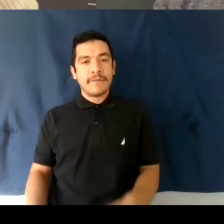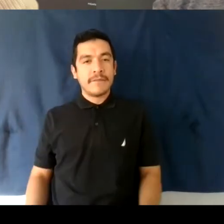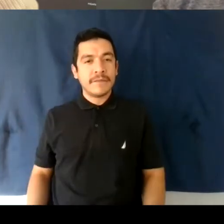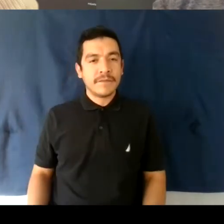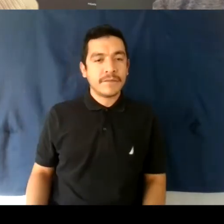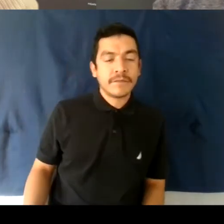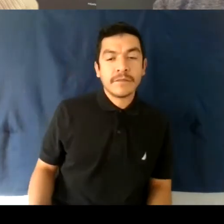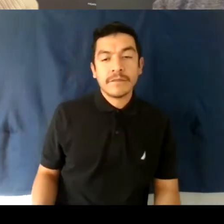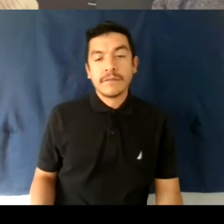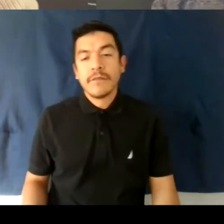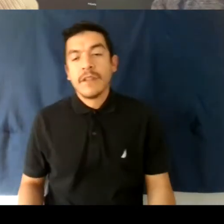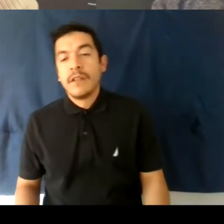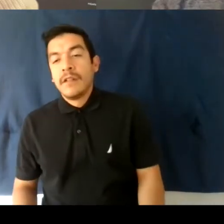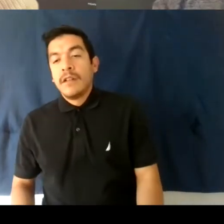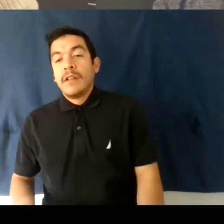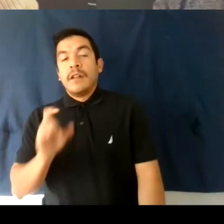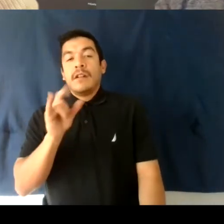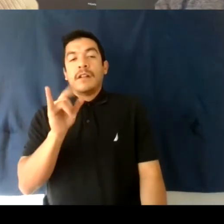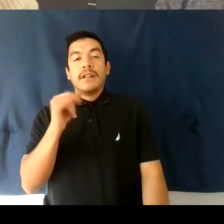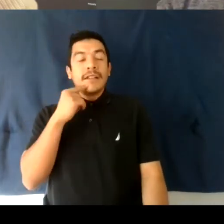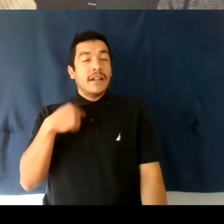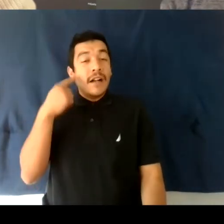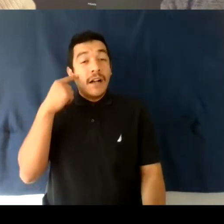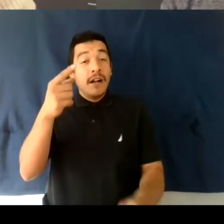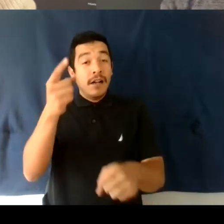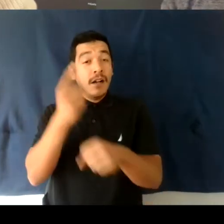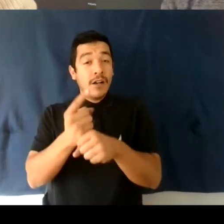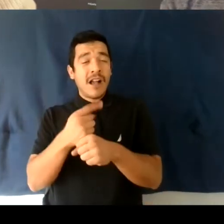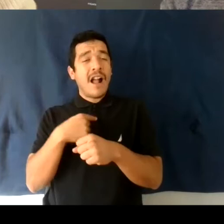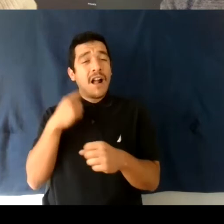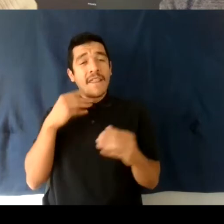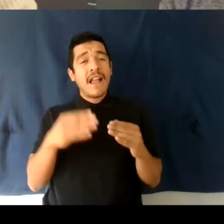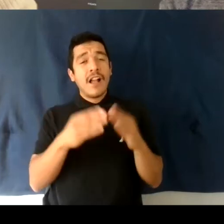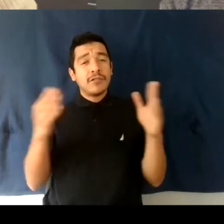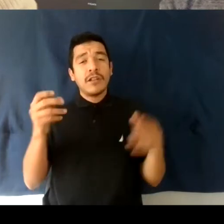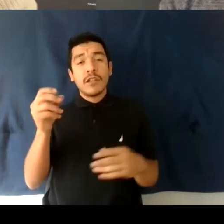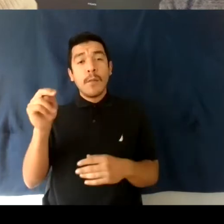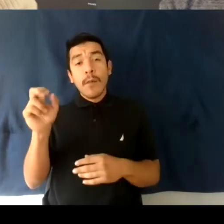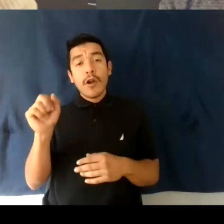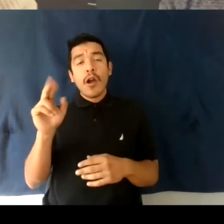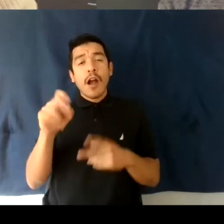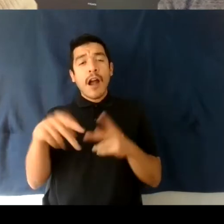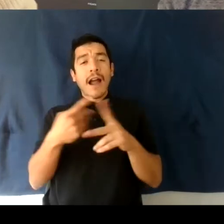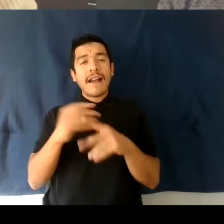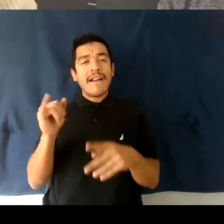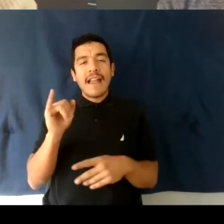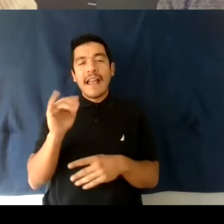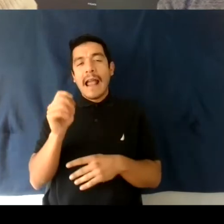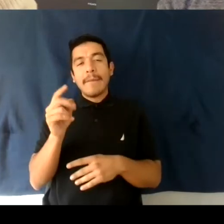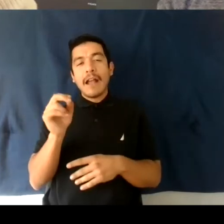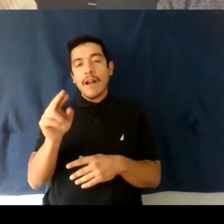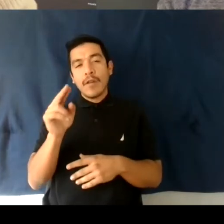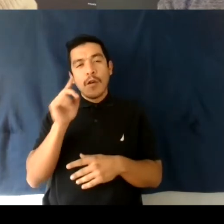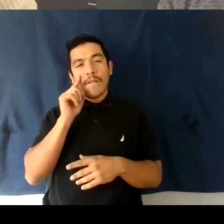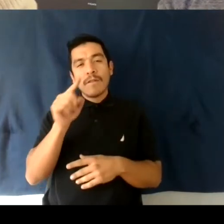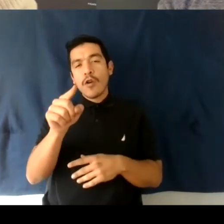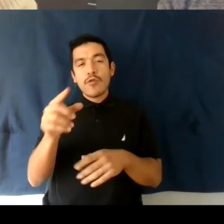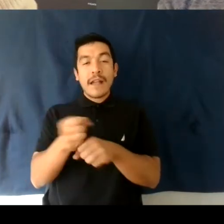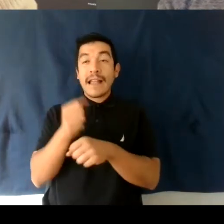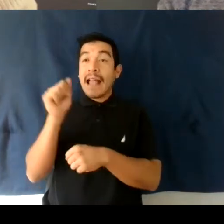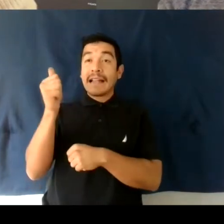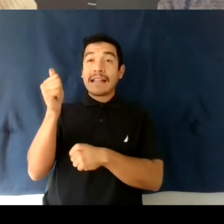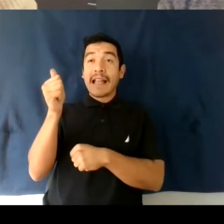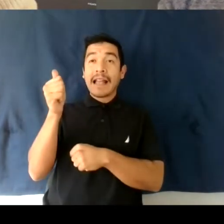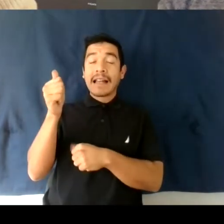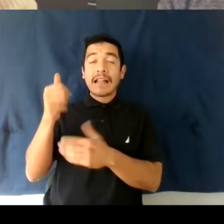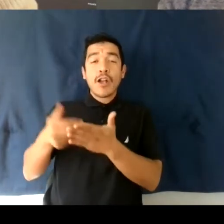think you're right. And it's like generally like the spoons are really kind of like a metaphor for like you get 10 spoons